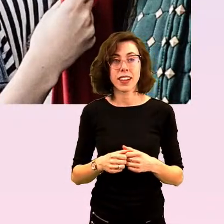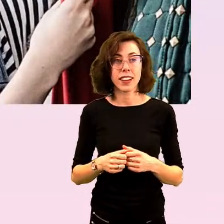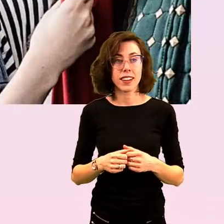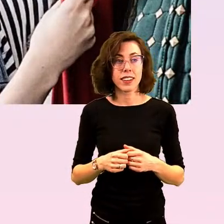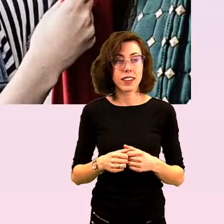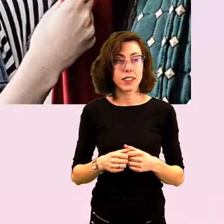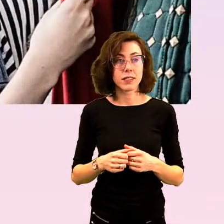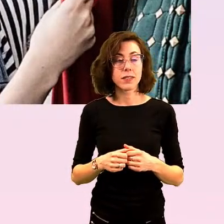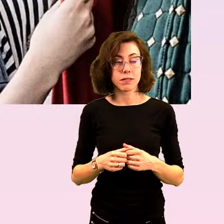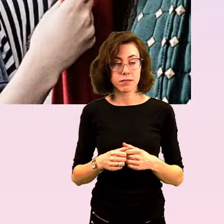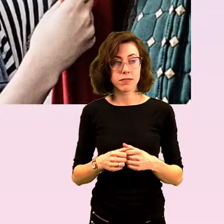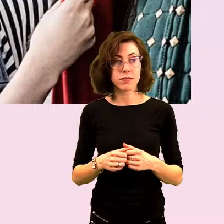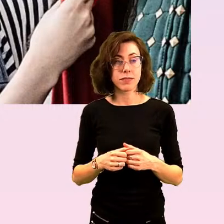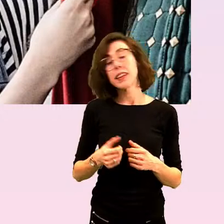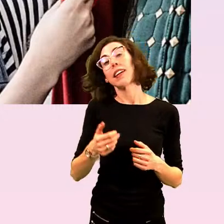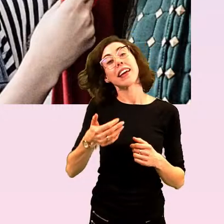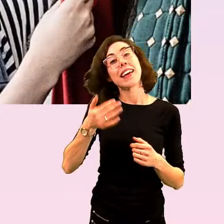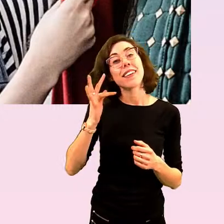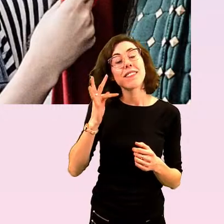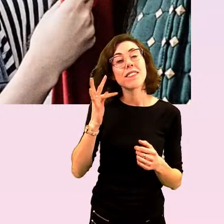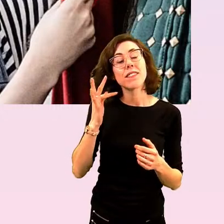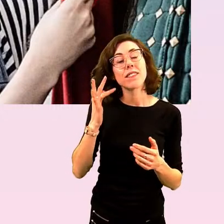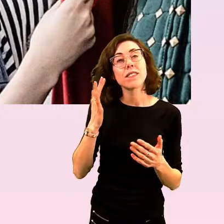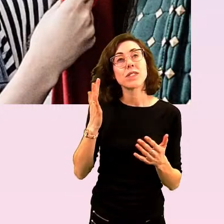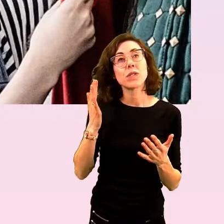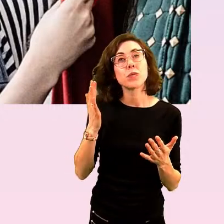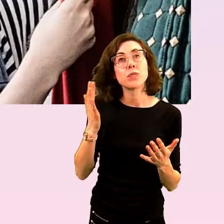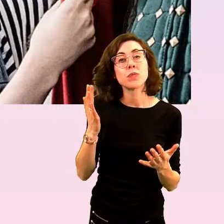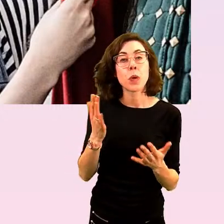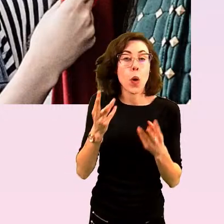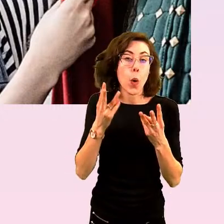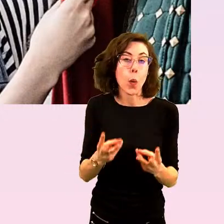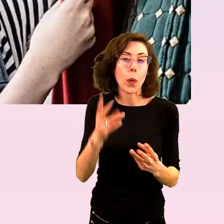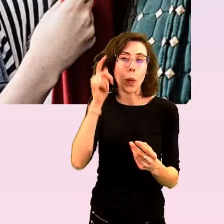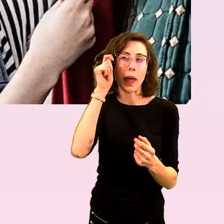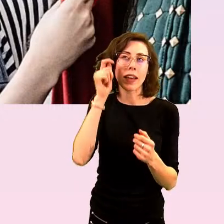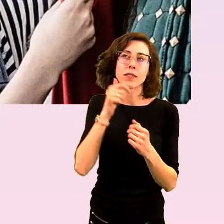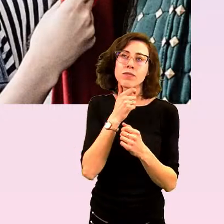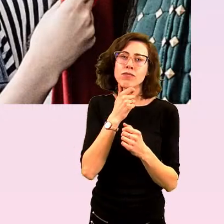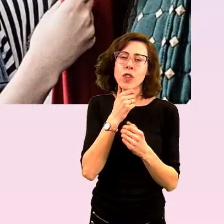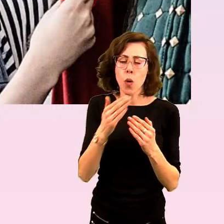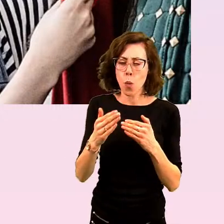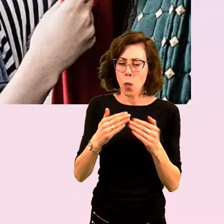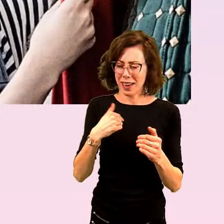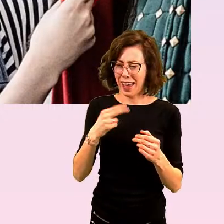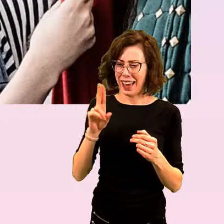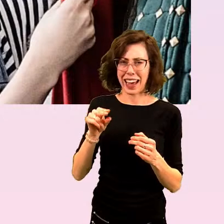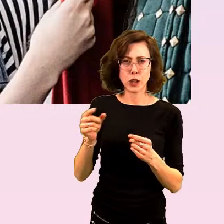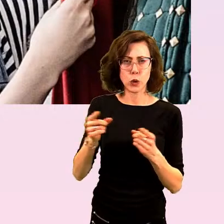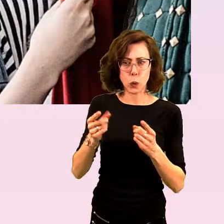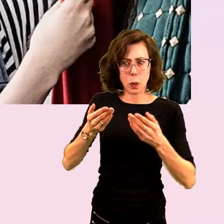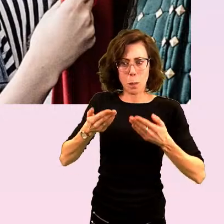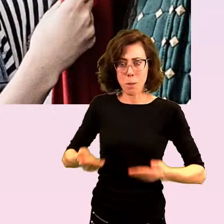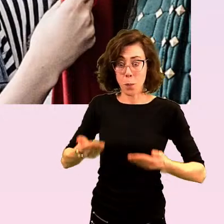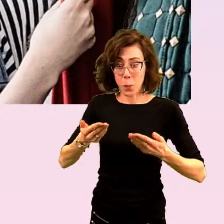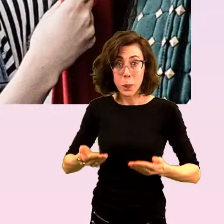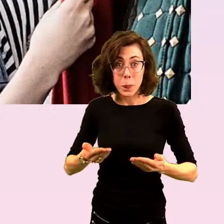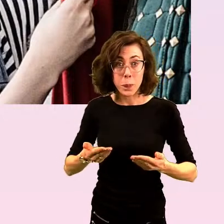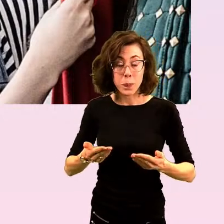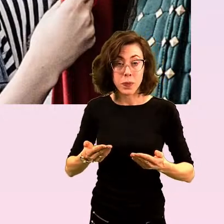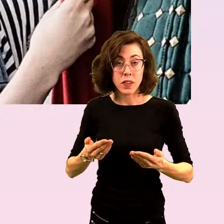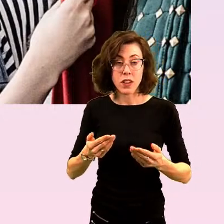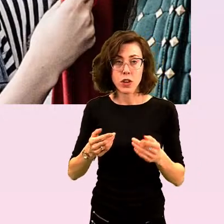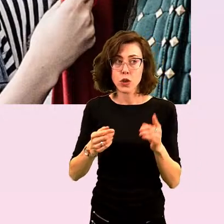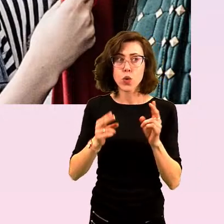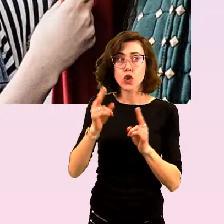place where if you want to think about maybe what you could be doing at the moment, we would suggest that you visit this